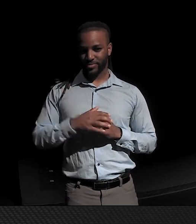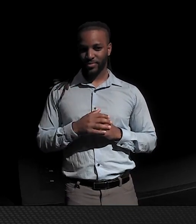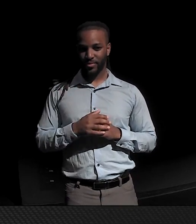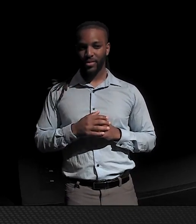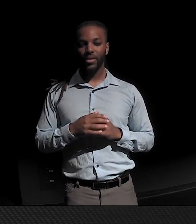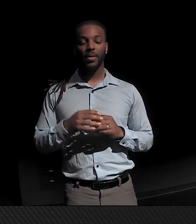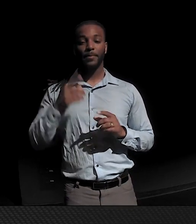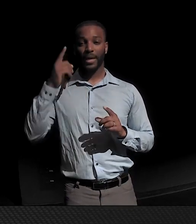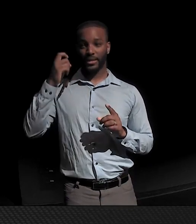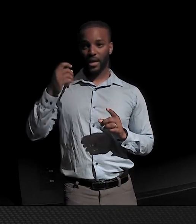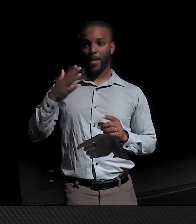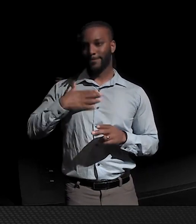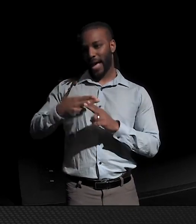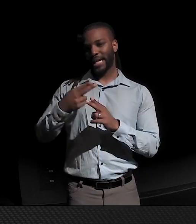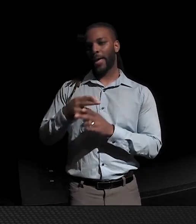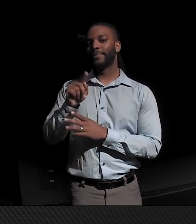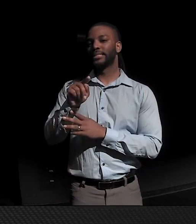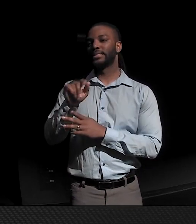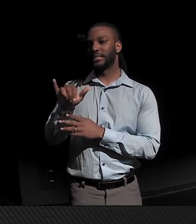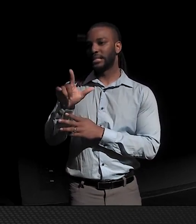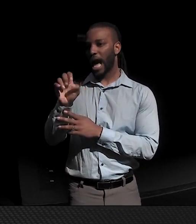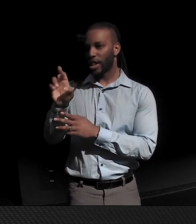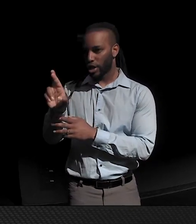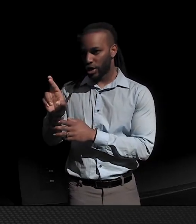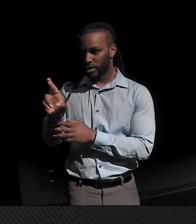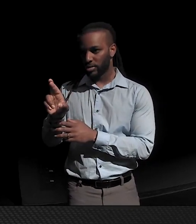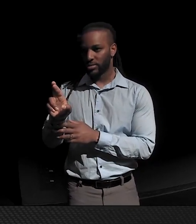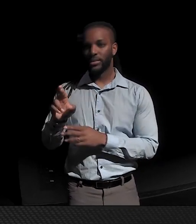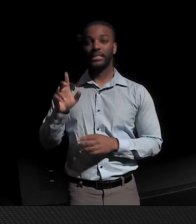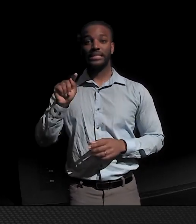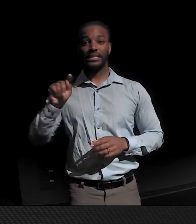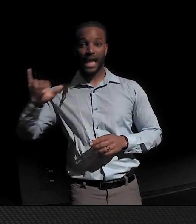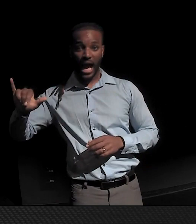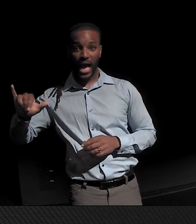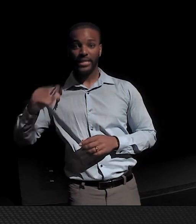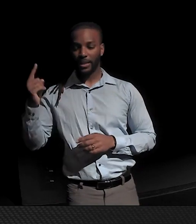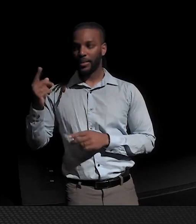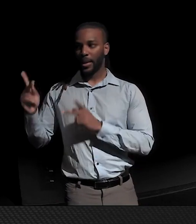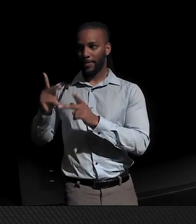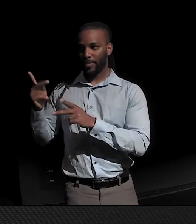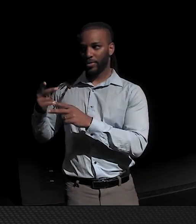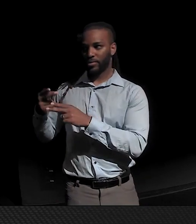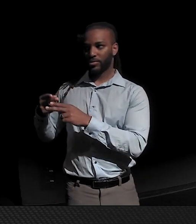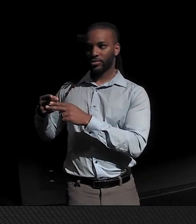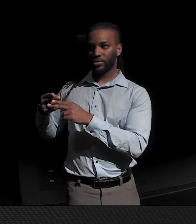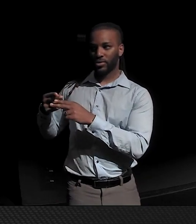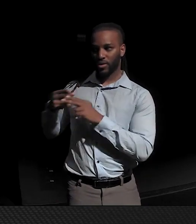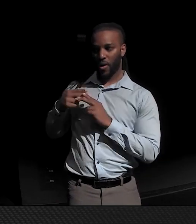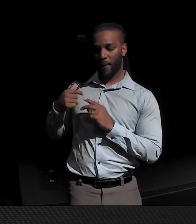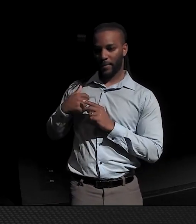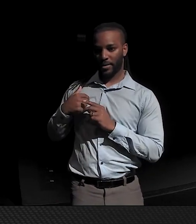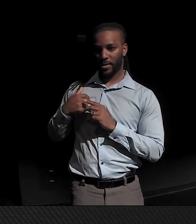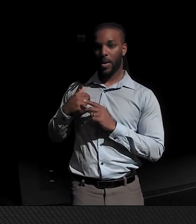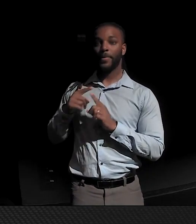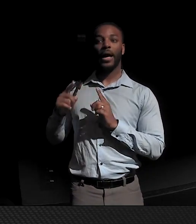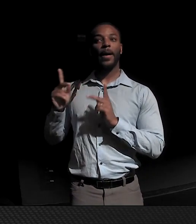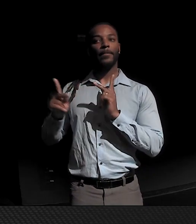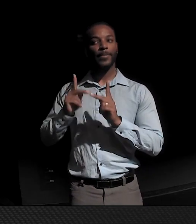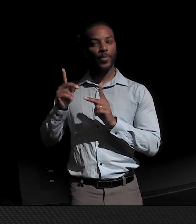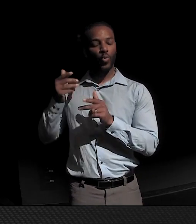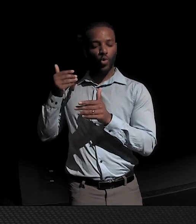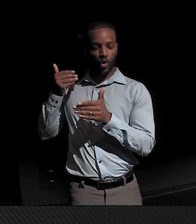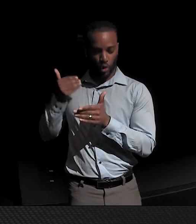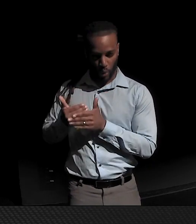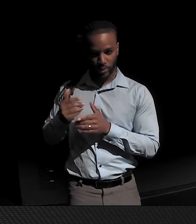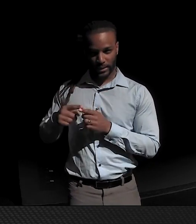Because my name is Tyler. Tie is something that only the people that are the closest to me call me, or people I